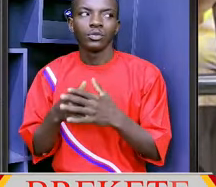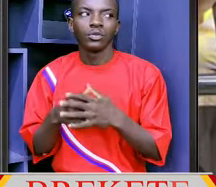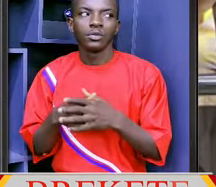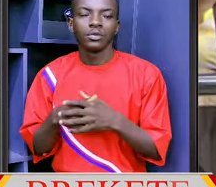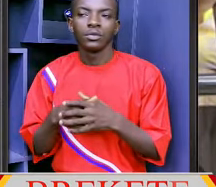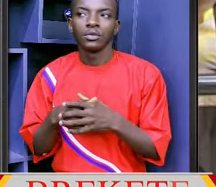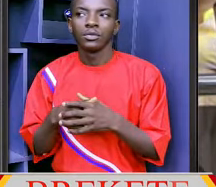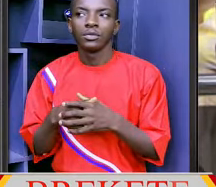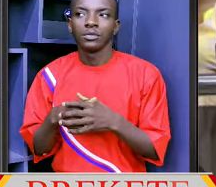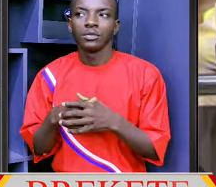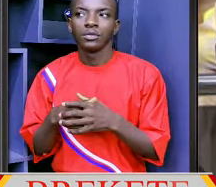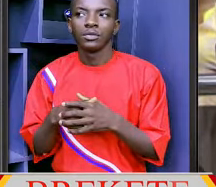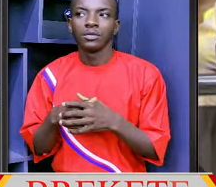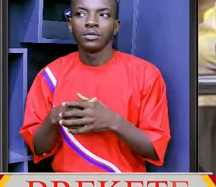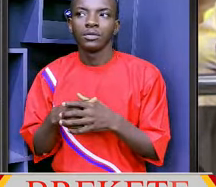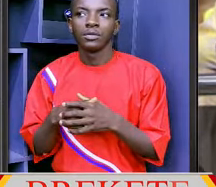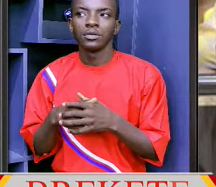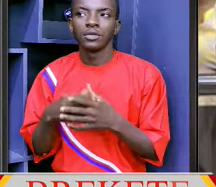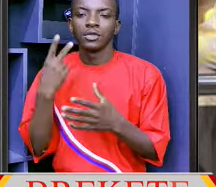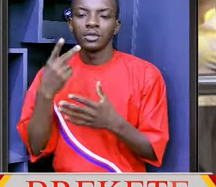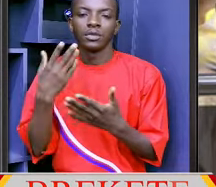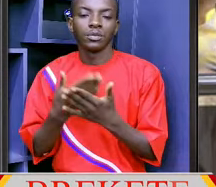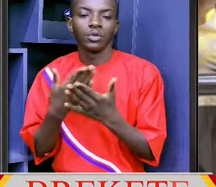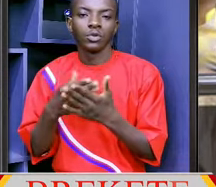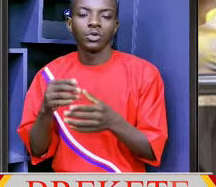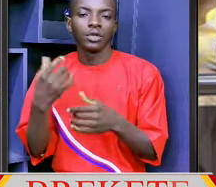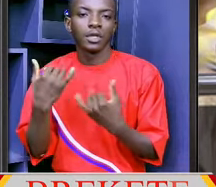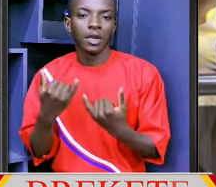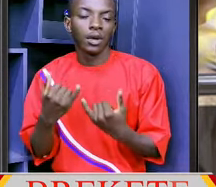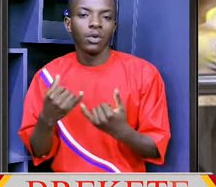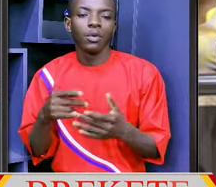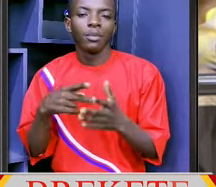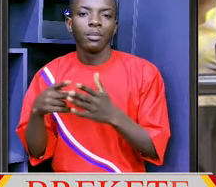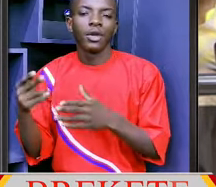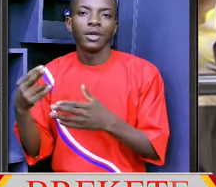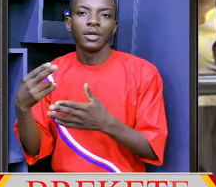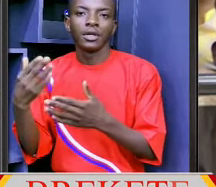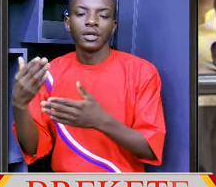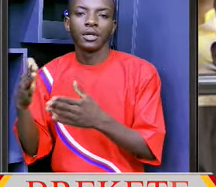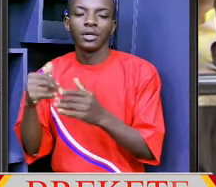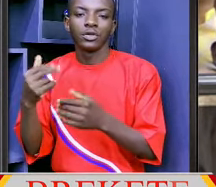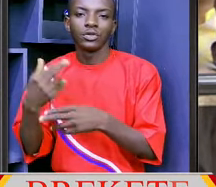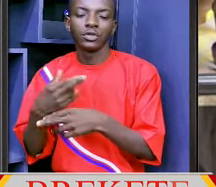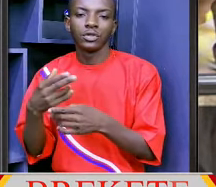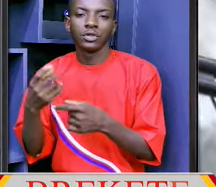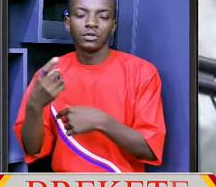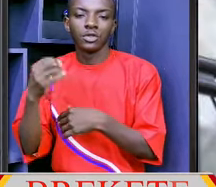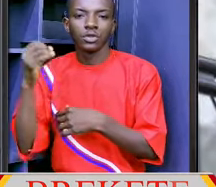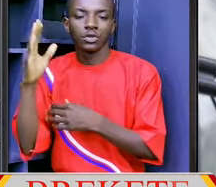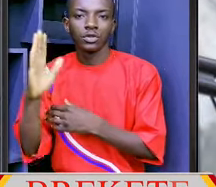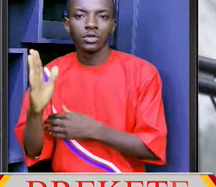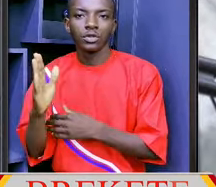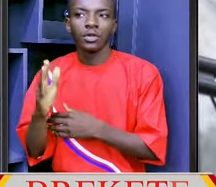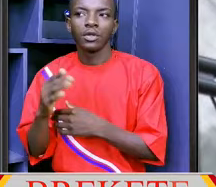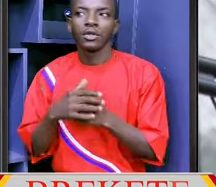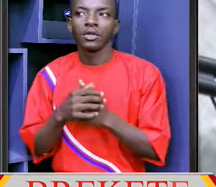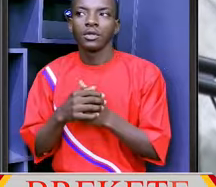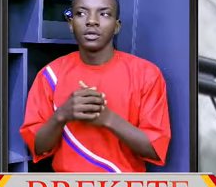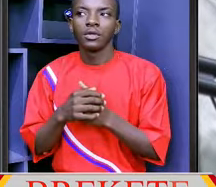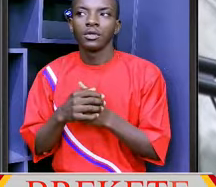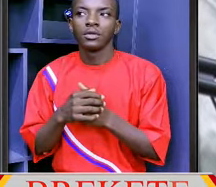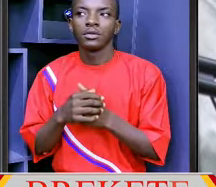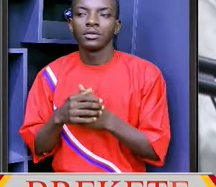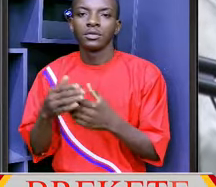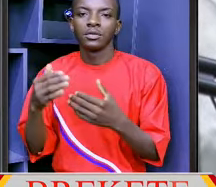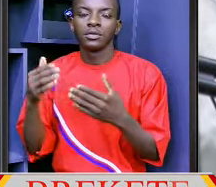We'll go, see the money now. Okay, sir. When I go pay the house rent by the grace of God. Okay, the mattress down the outside